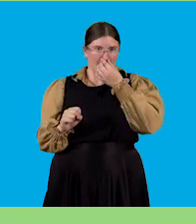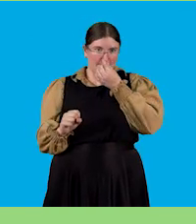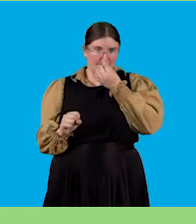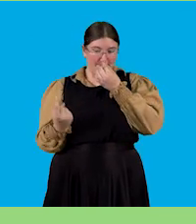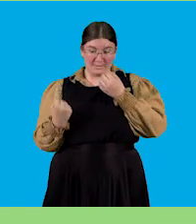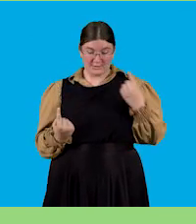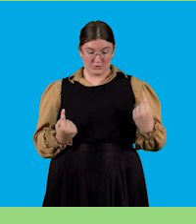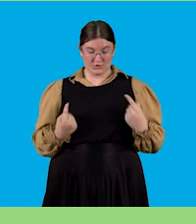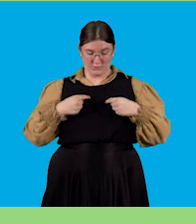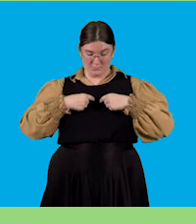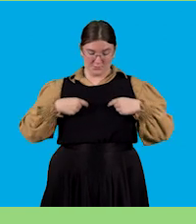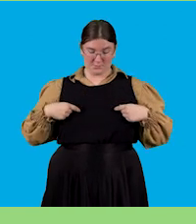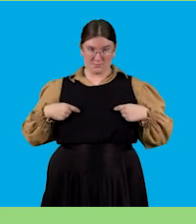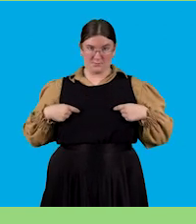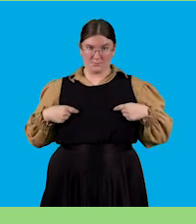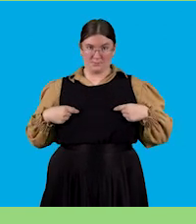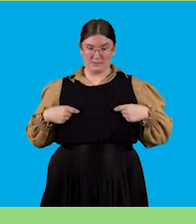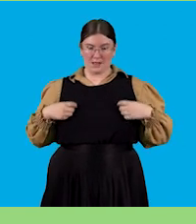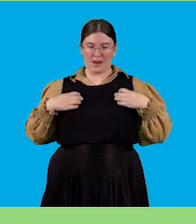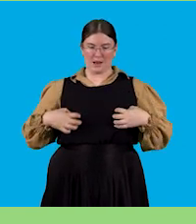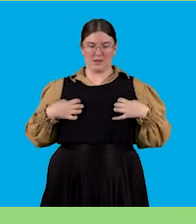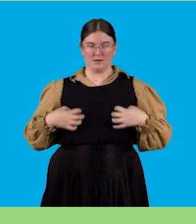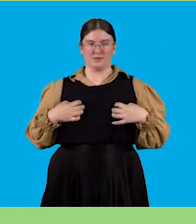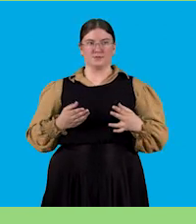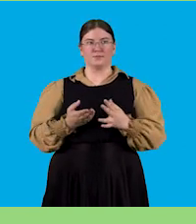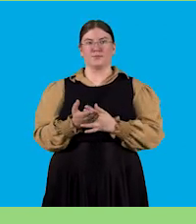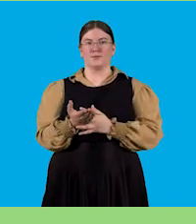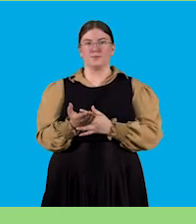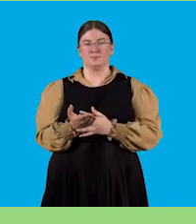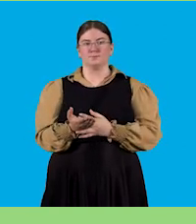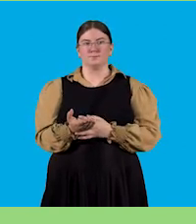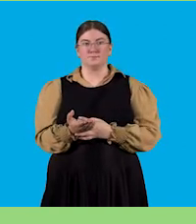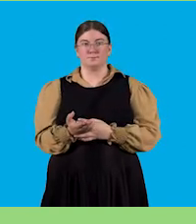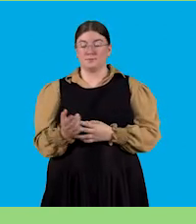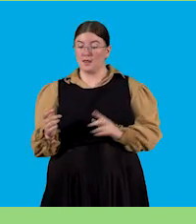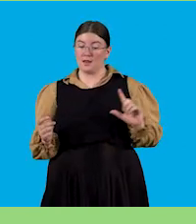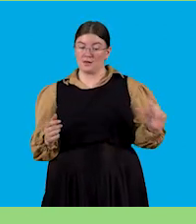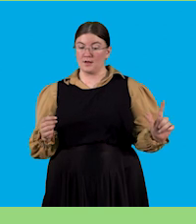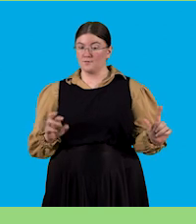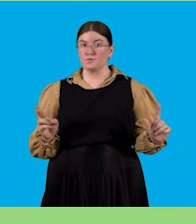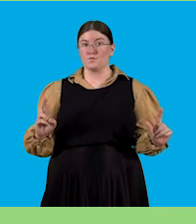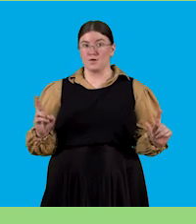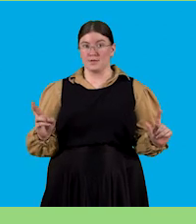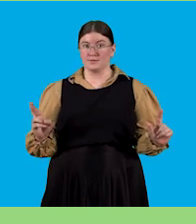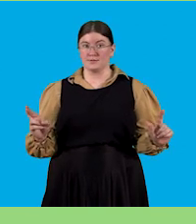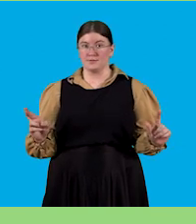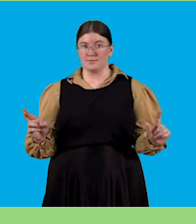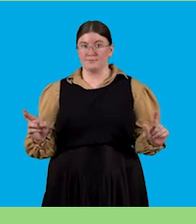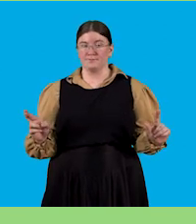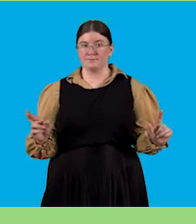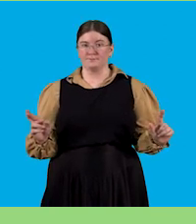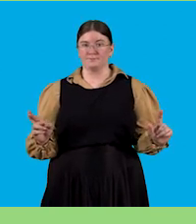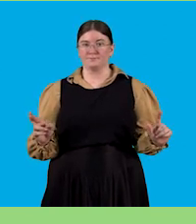Each bronchus enters into each of the two lungs. So you have the left bronchus and the right